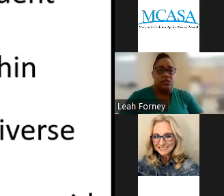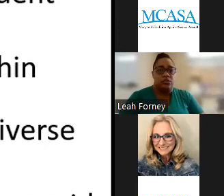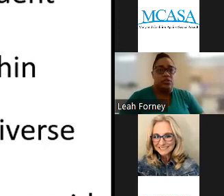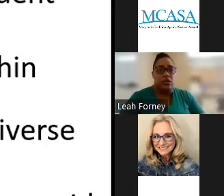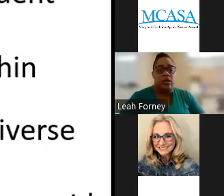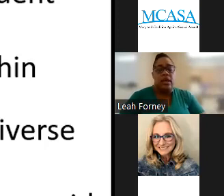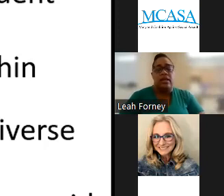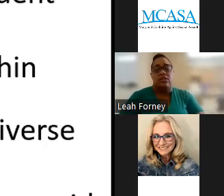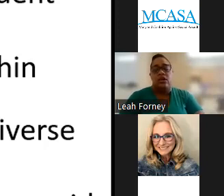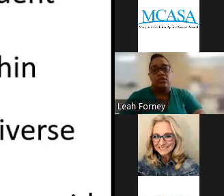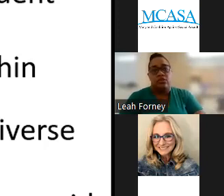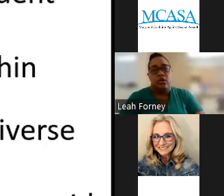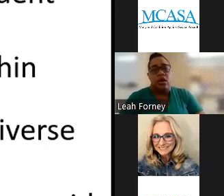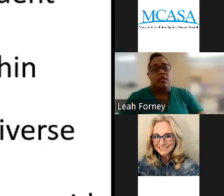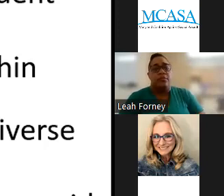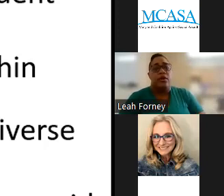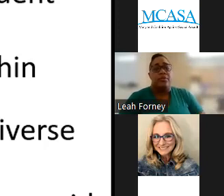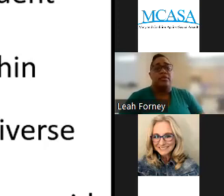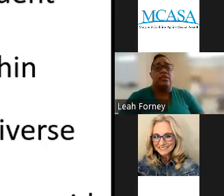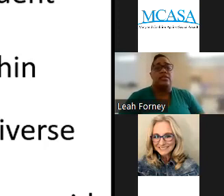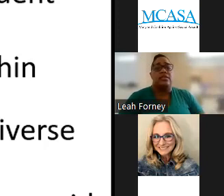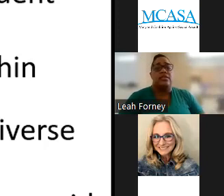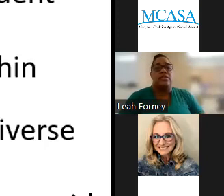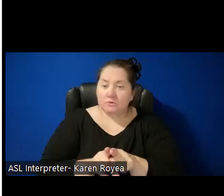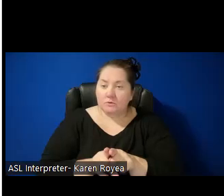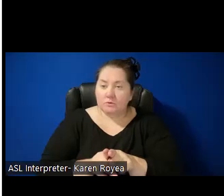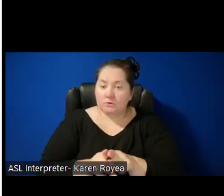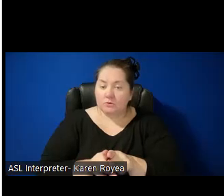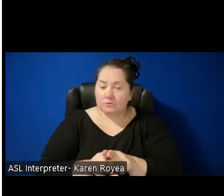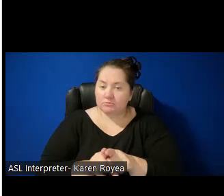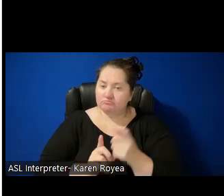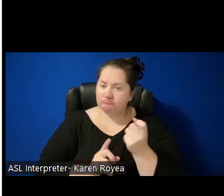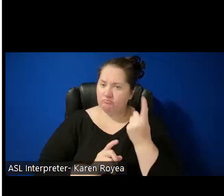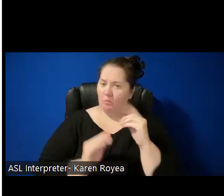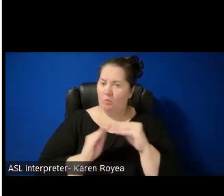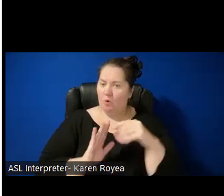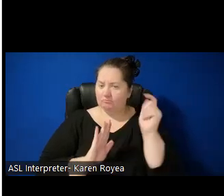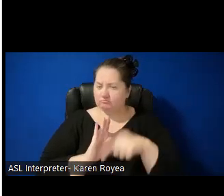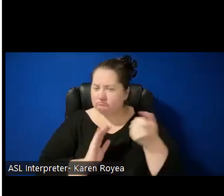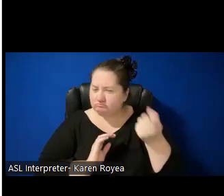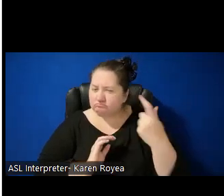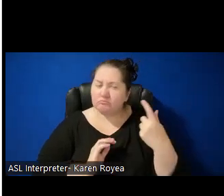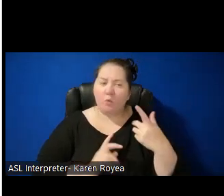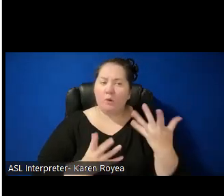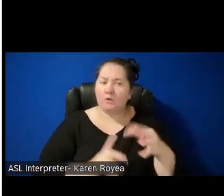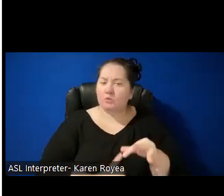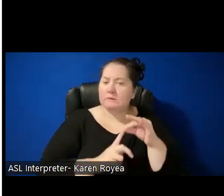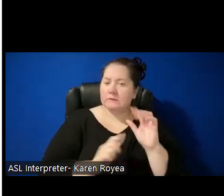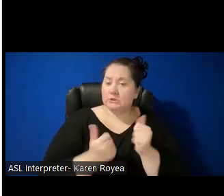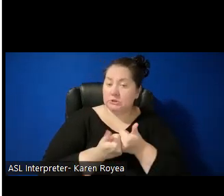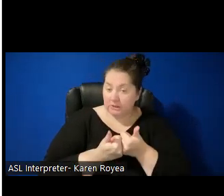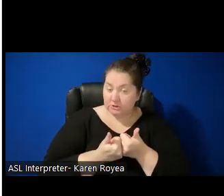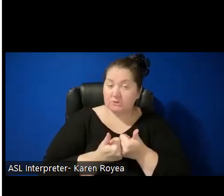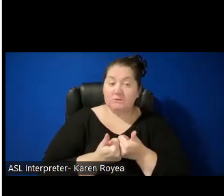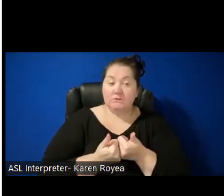survivors of sexual assault. It is also the purpose is to deepen your understanding about the unique challenges that survivors in